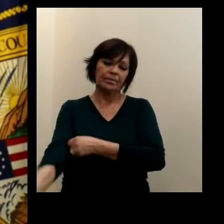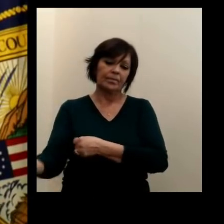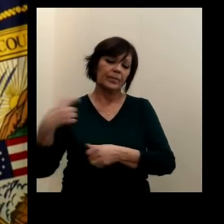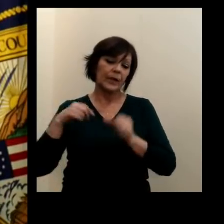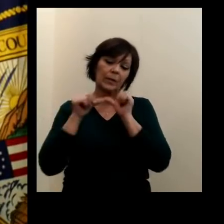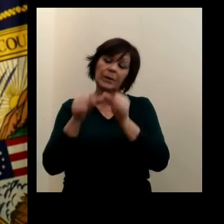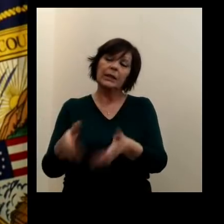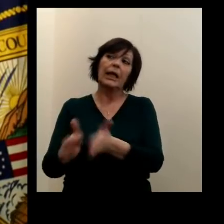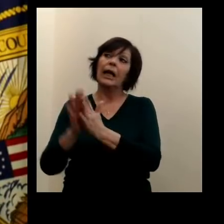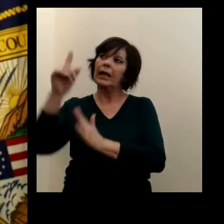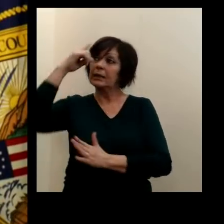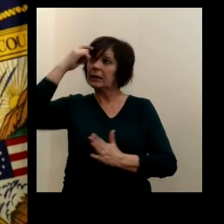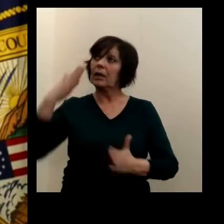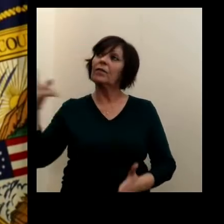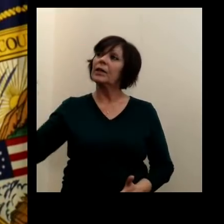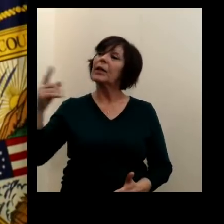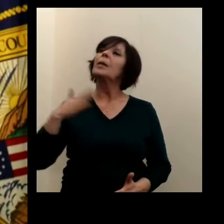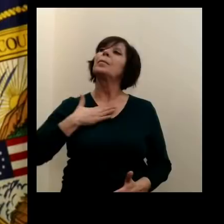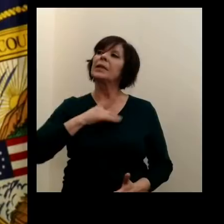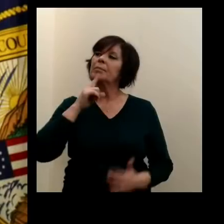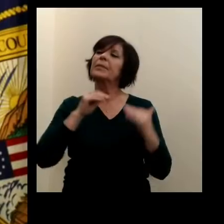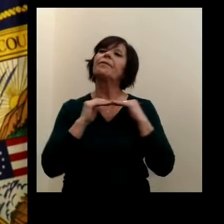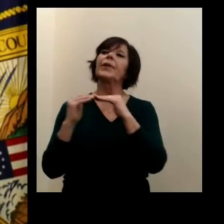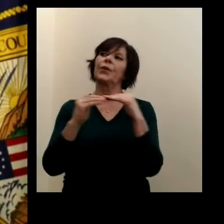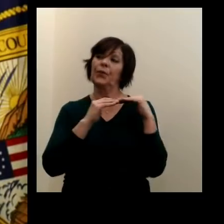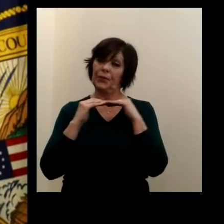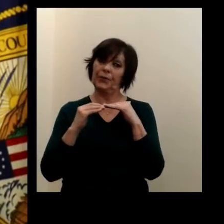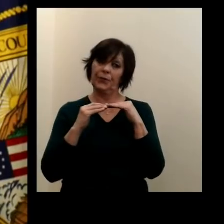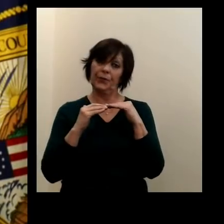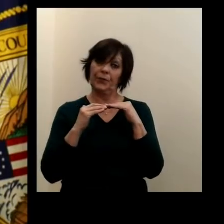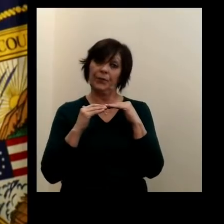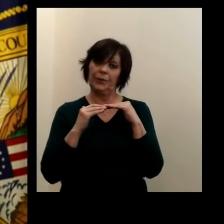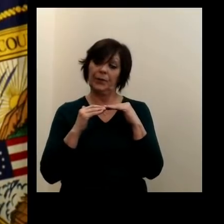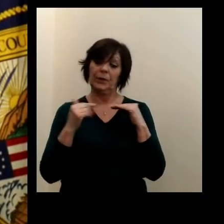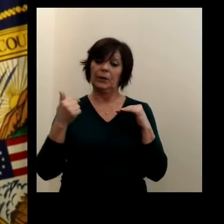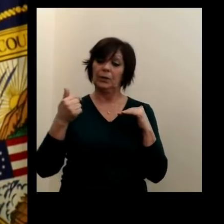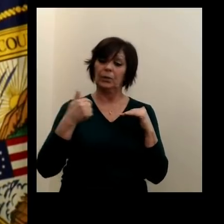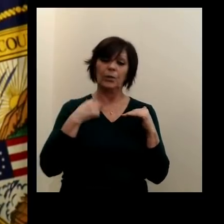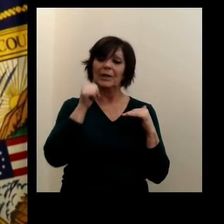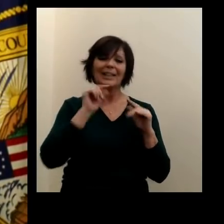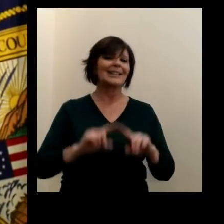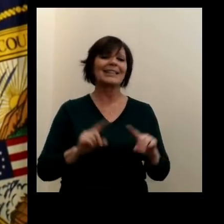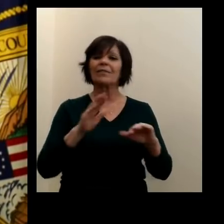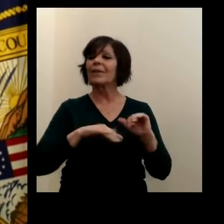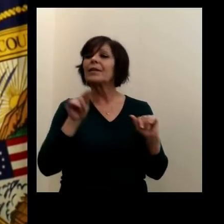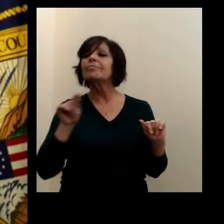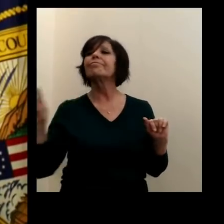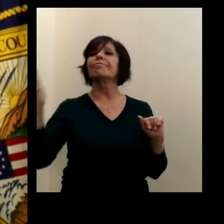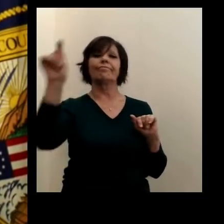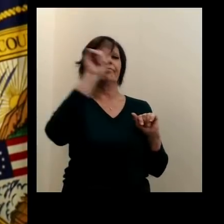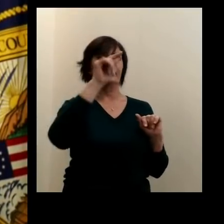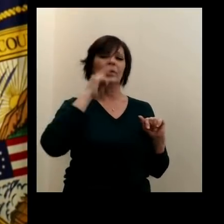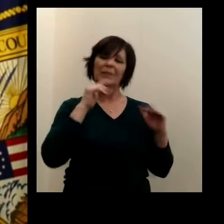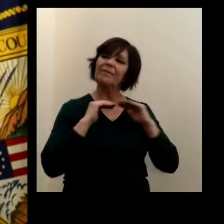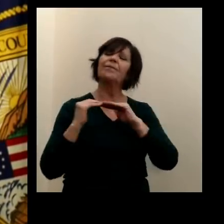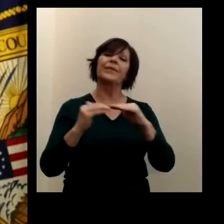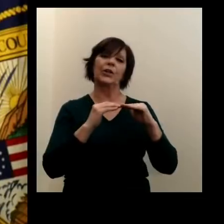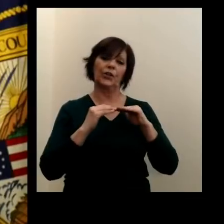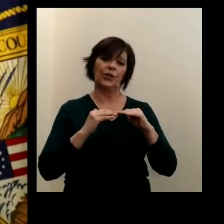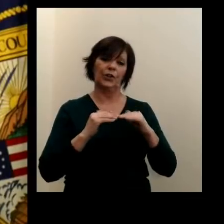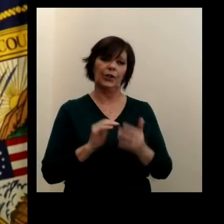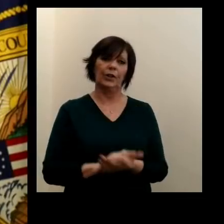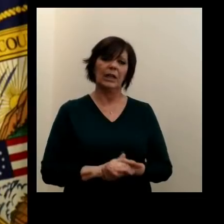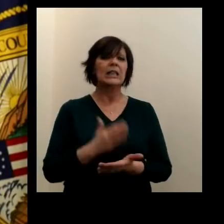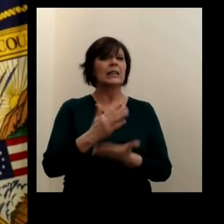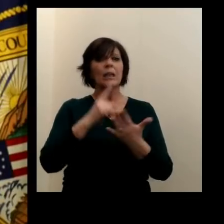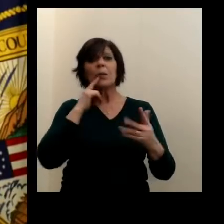to call on New York State, treat us fairly so that we are treated no differently than any other county. And the counties that are worse